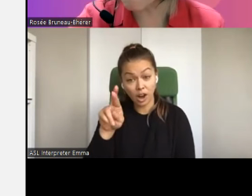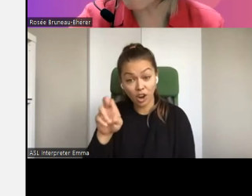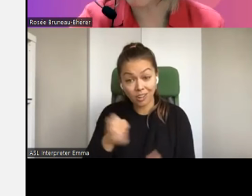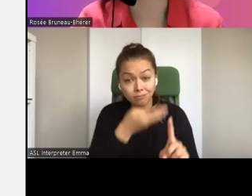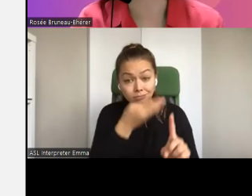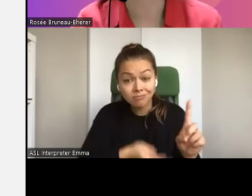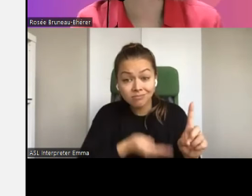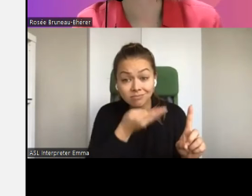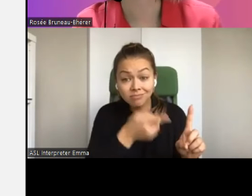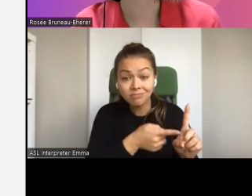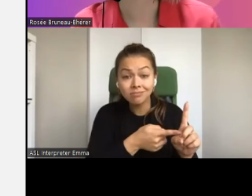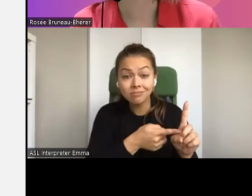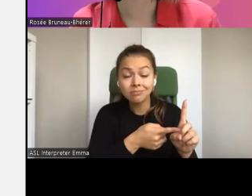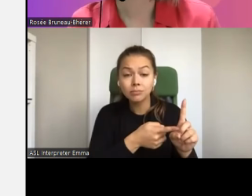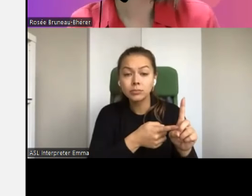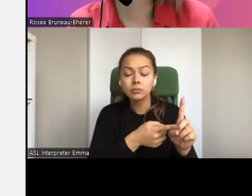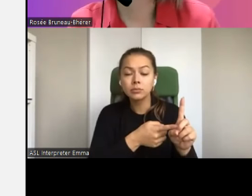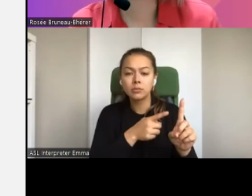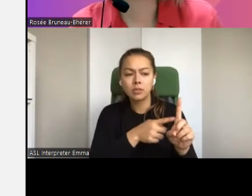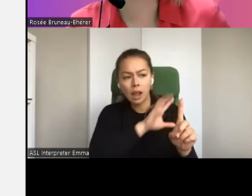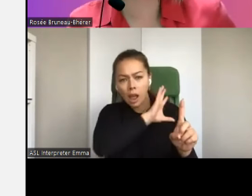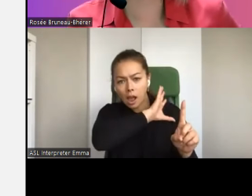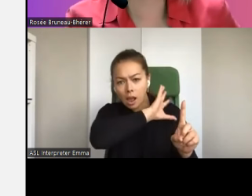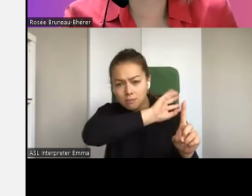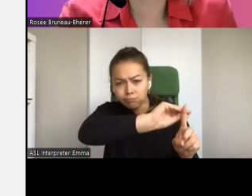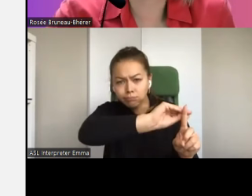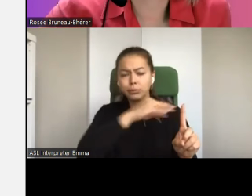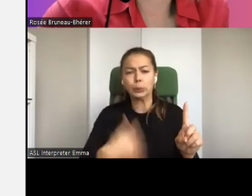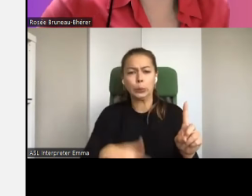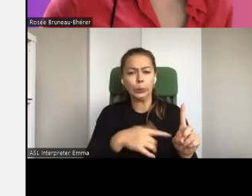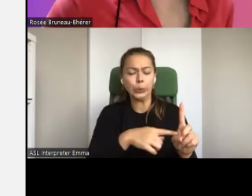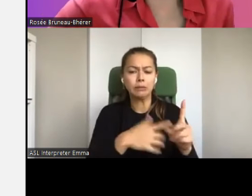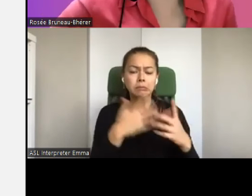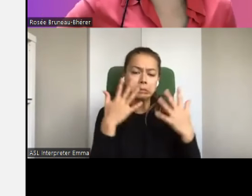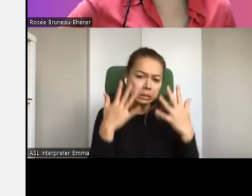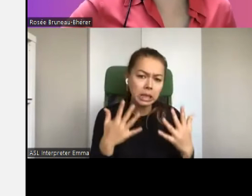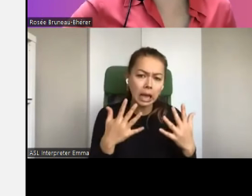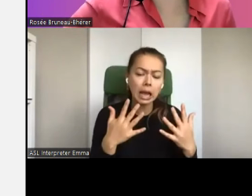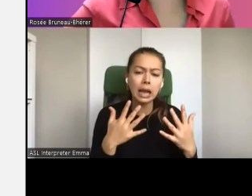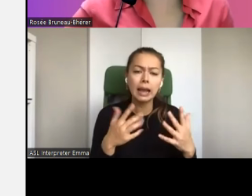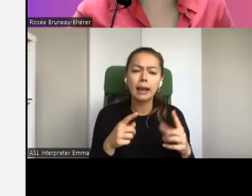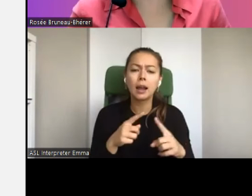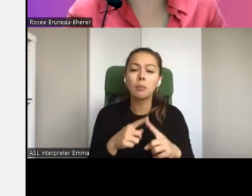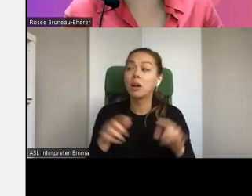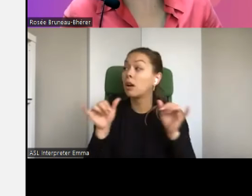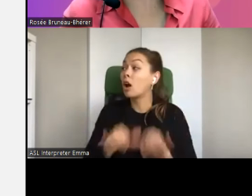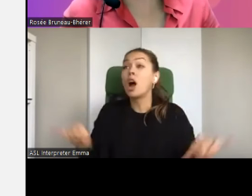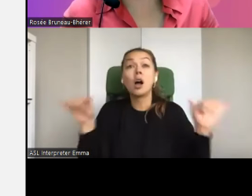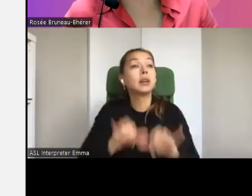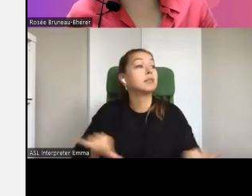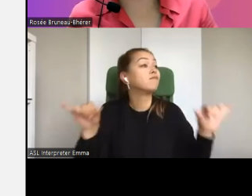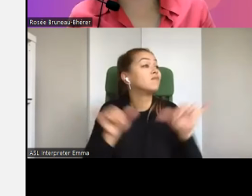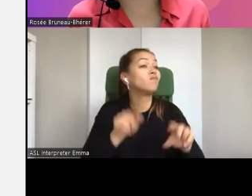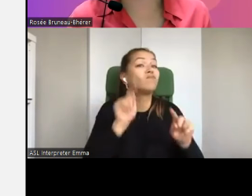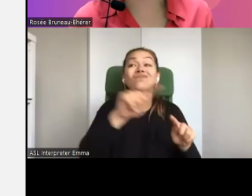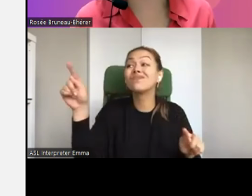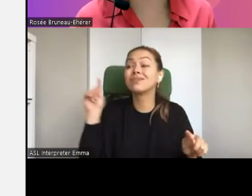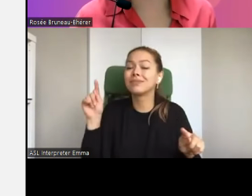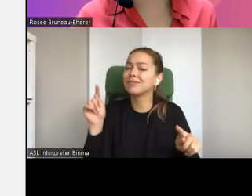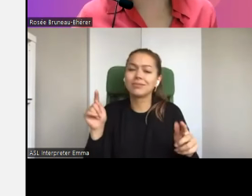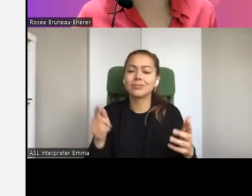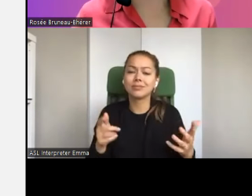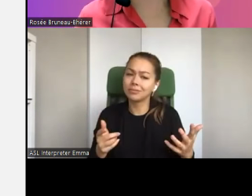very sad, but rather uncommon. Now, if you're working in child protective services,